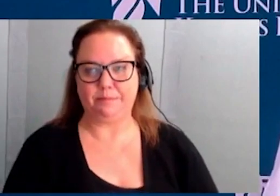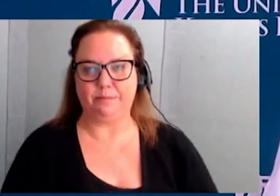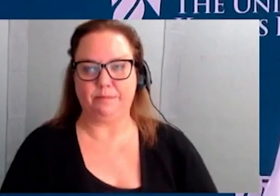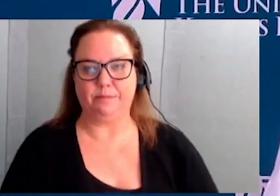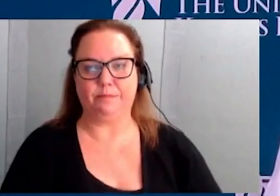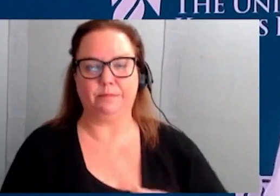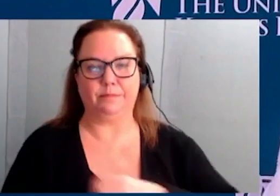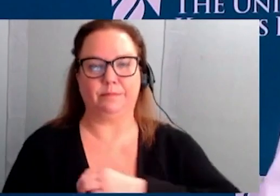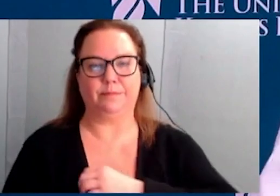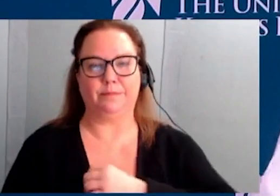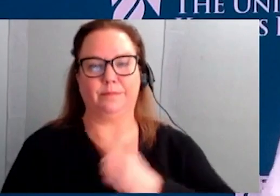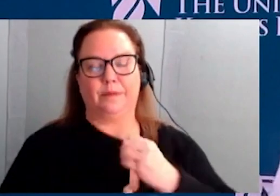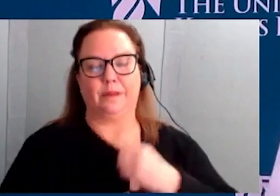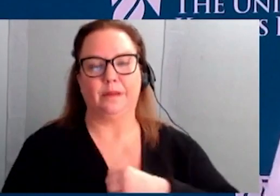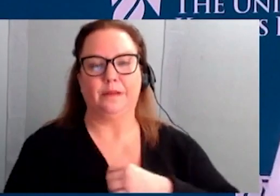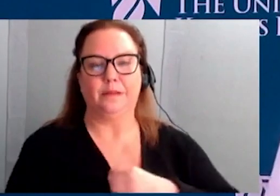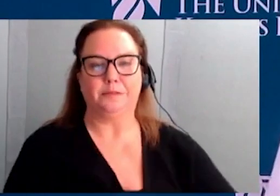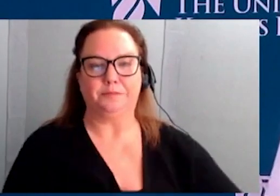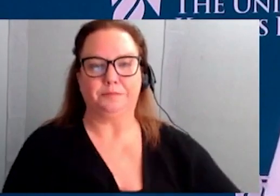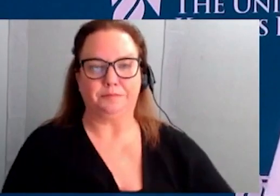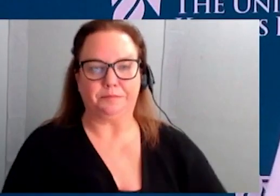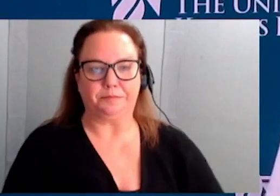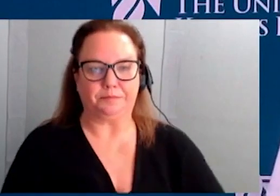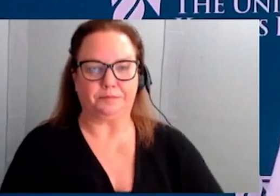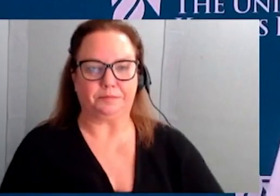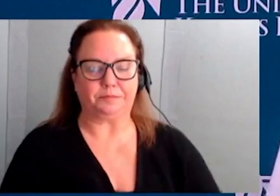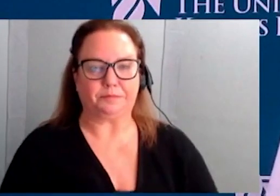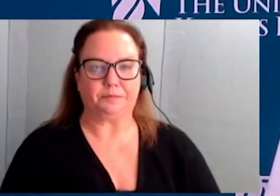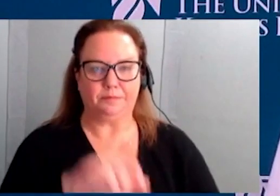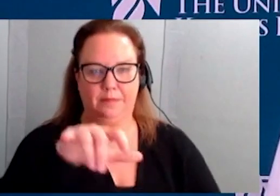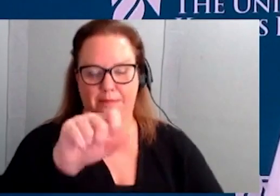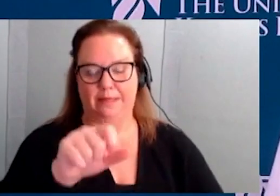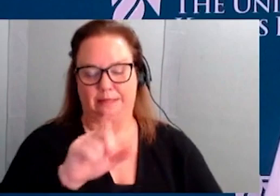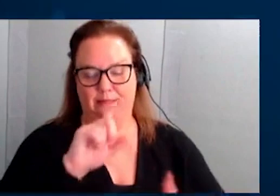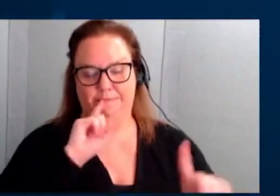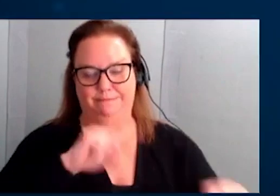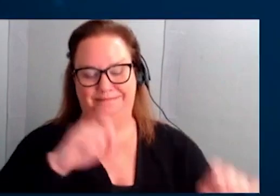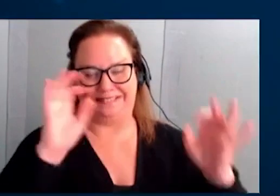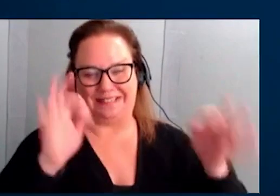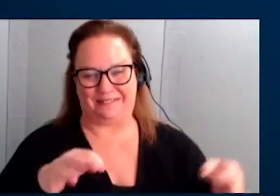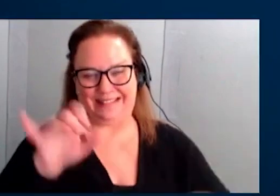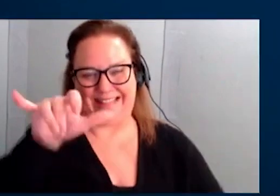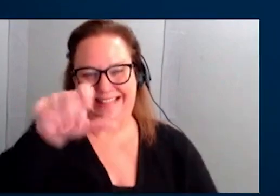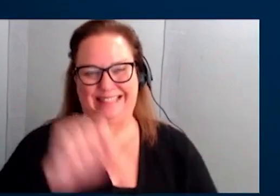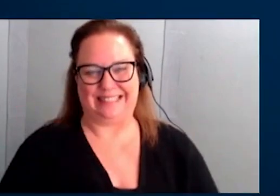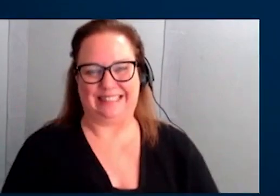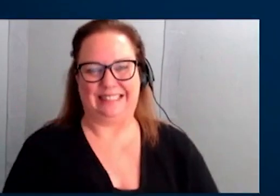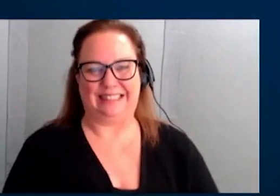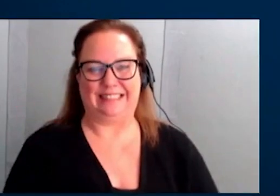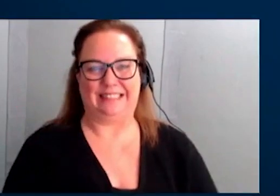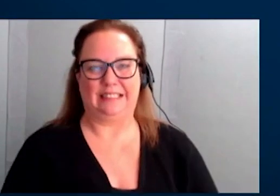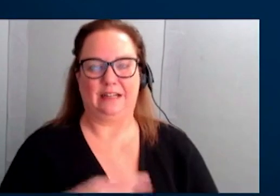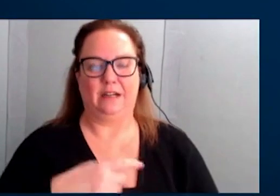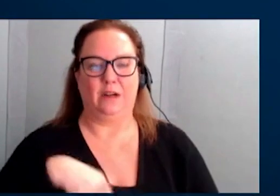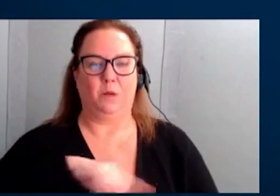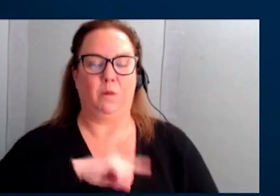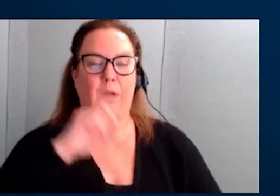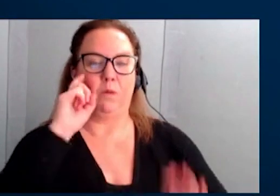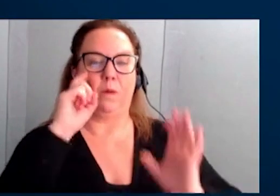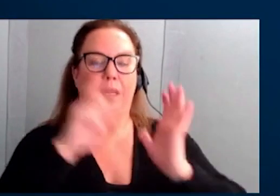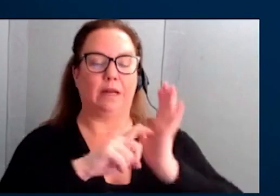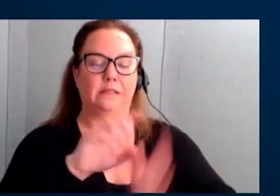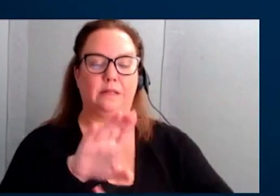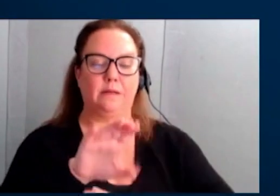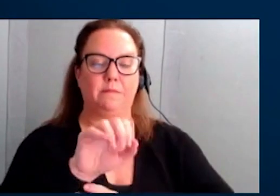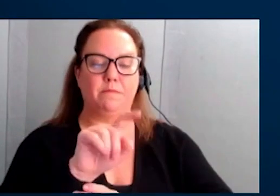answer, but to that, but the simple answer is absolutely. And right. Hawk, we're recognizing too that on the booster question, after